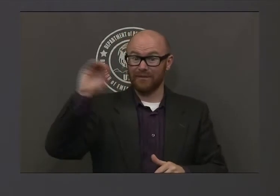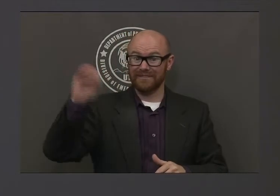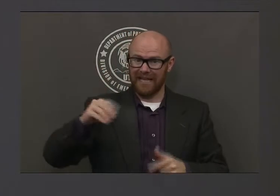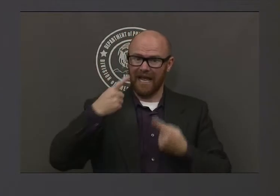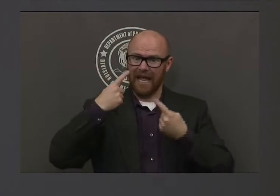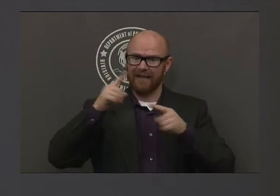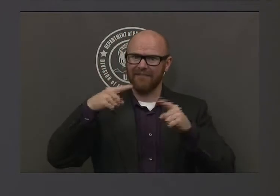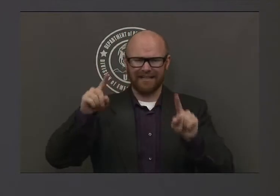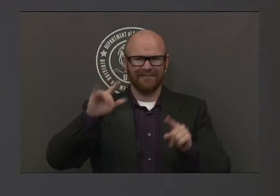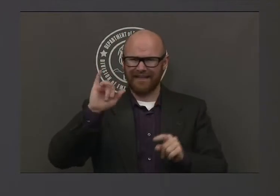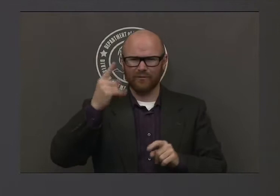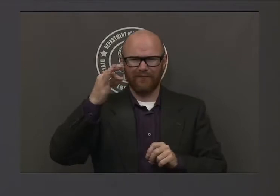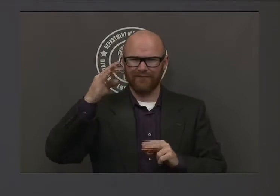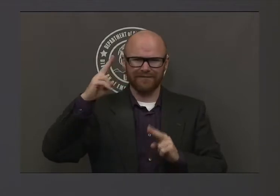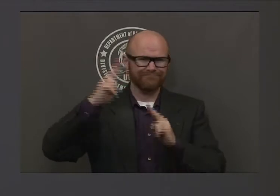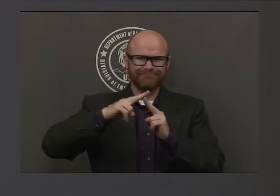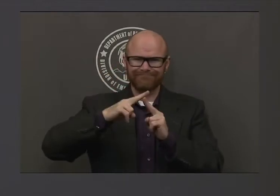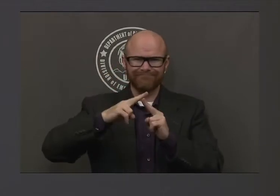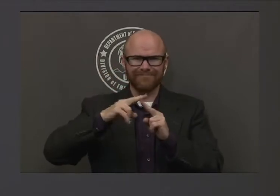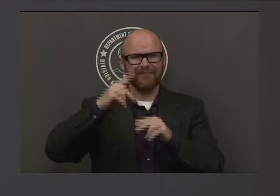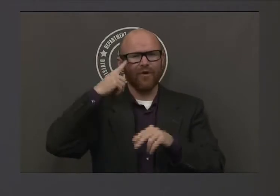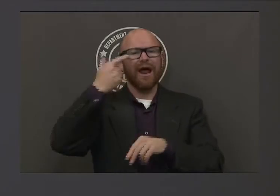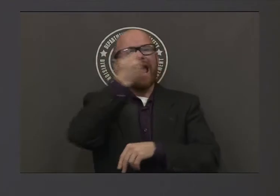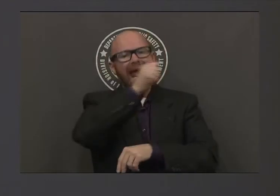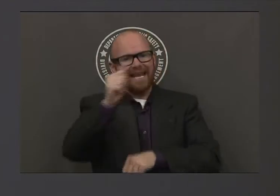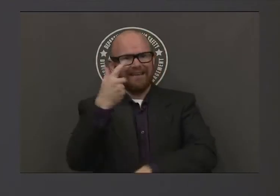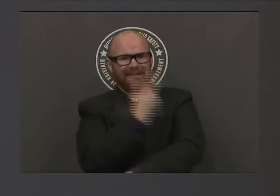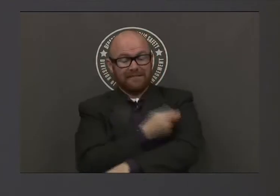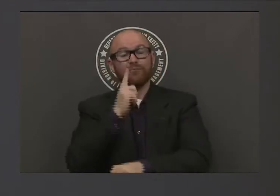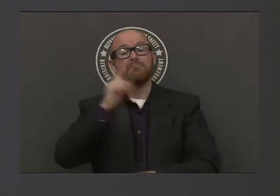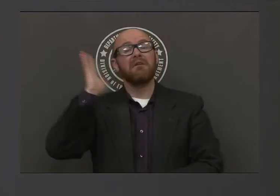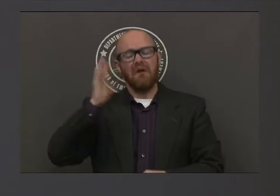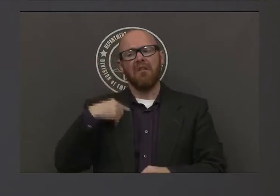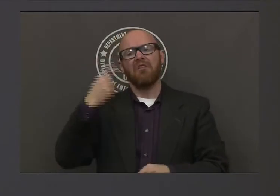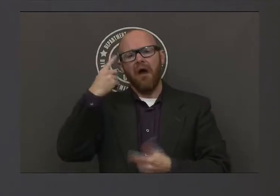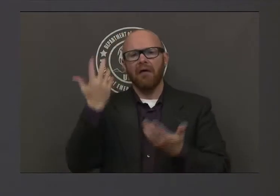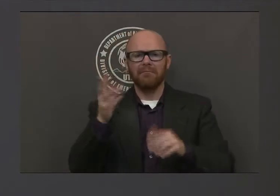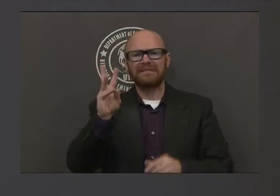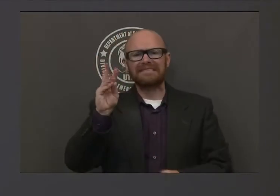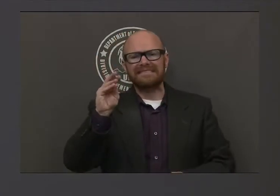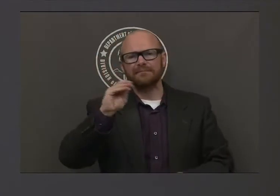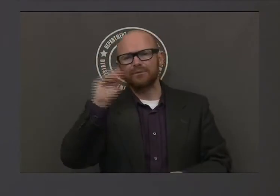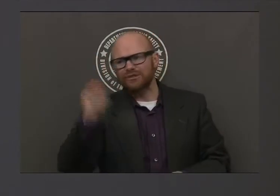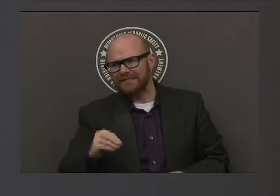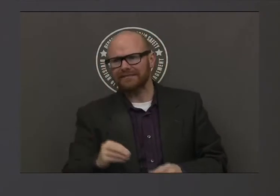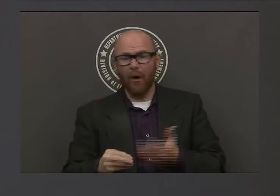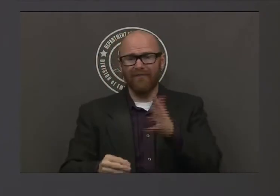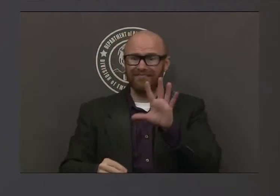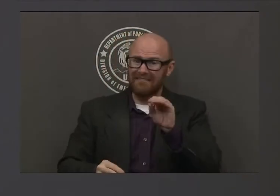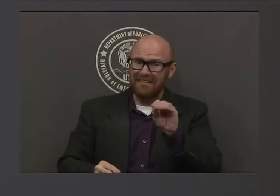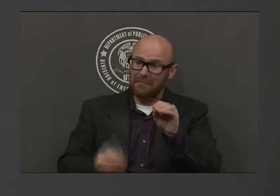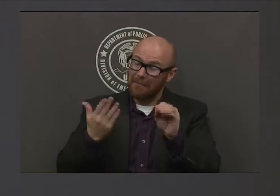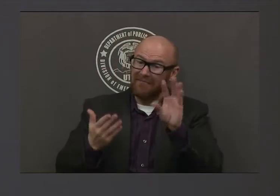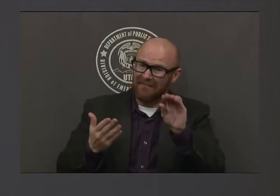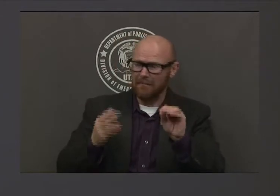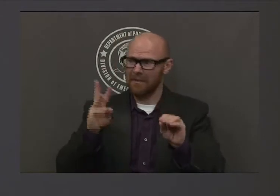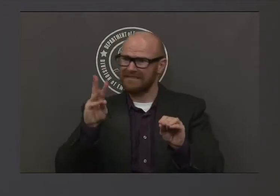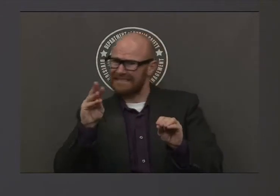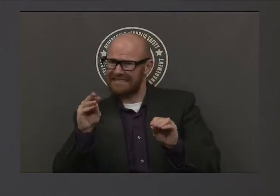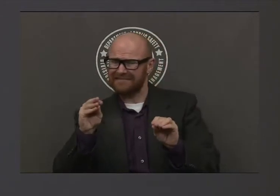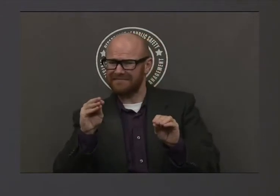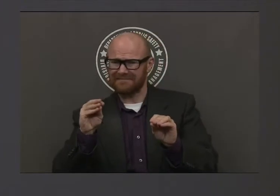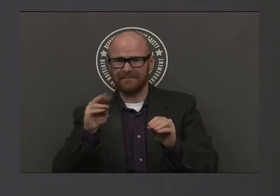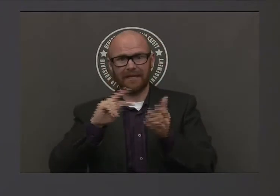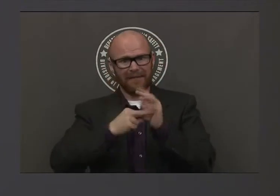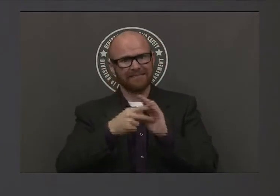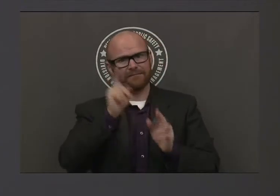95% effective rate, was much higher than what we originally thought was going to happen. It might have been 50 or 60% effective. That means you have to have